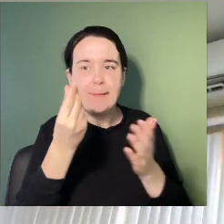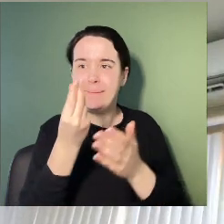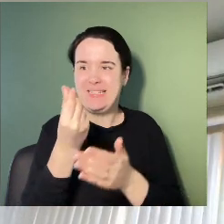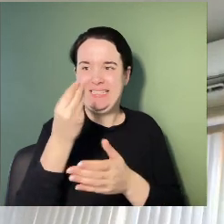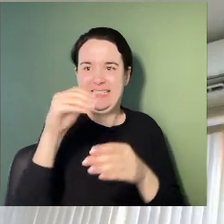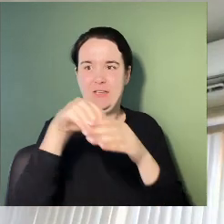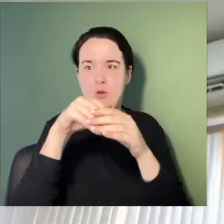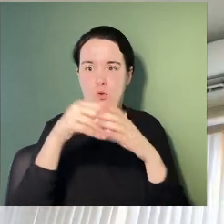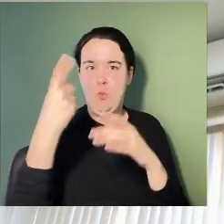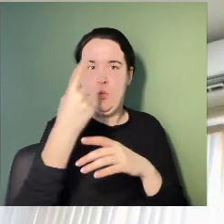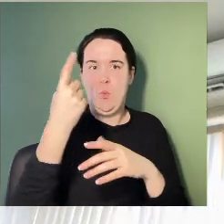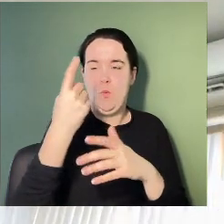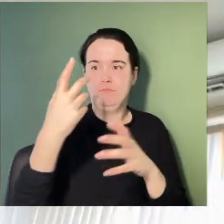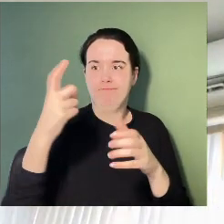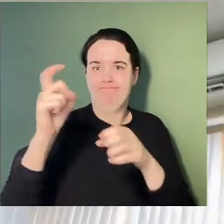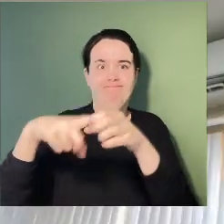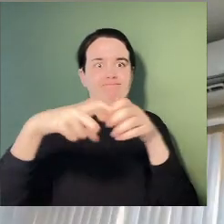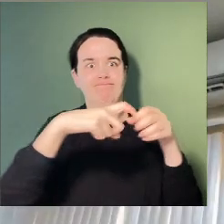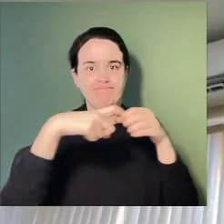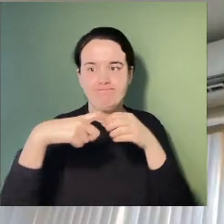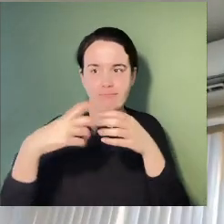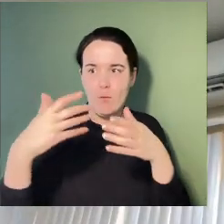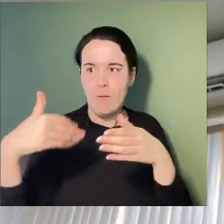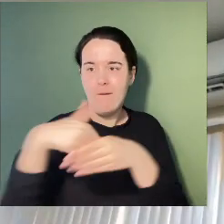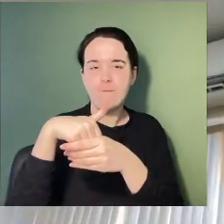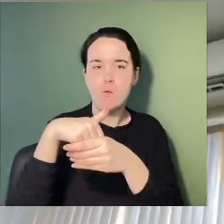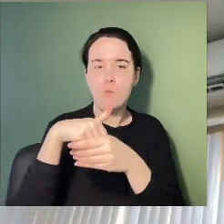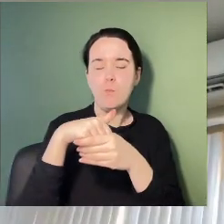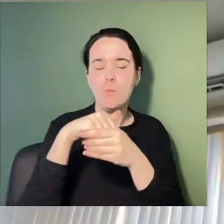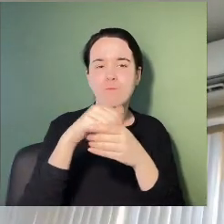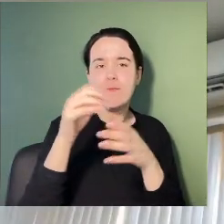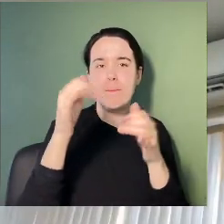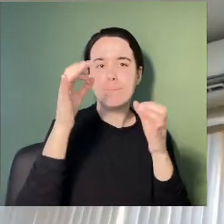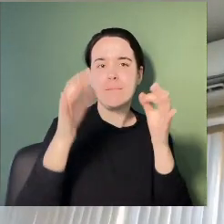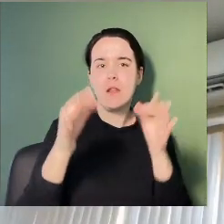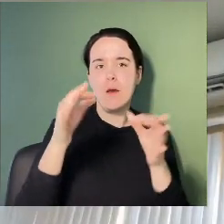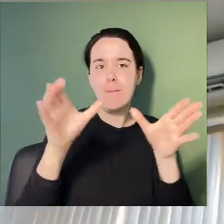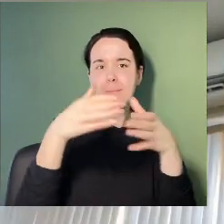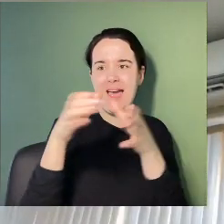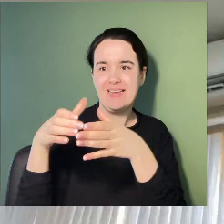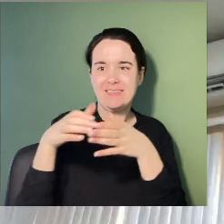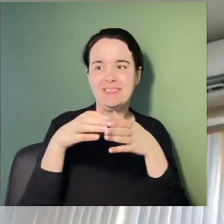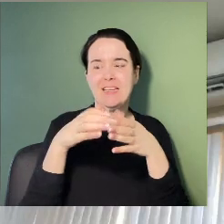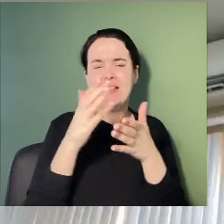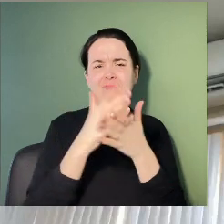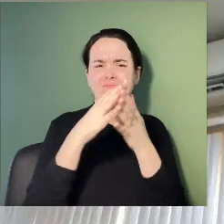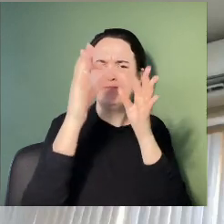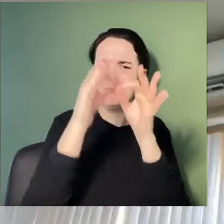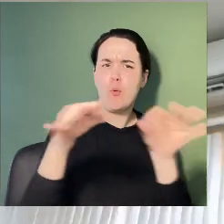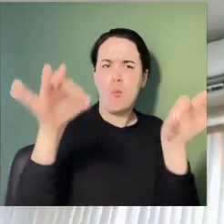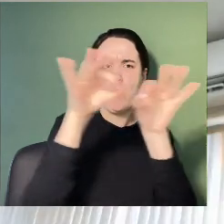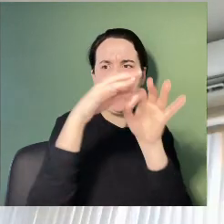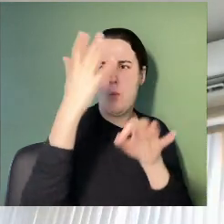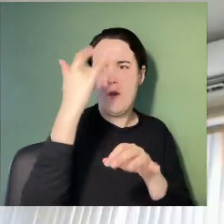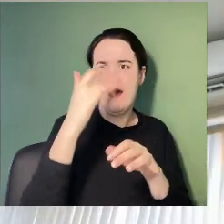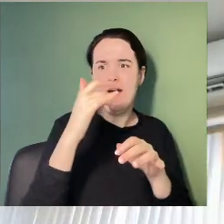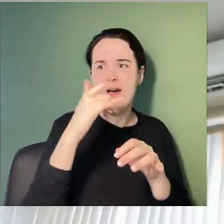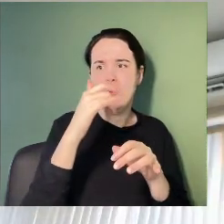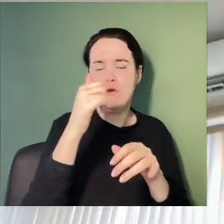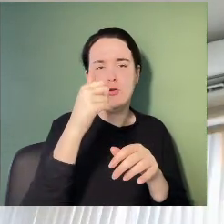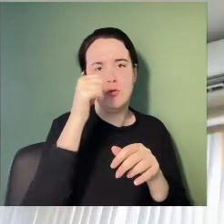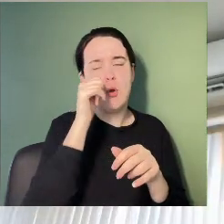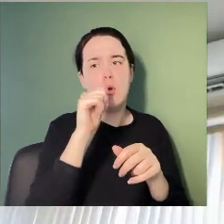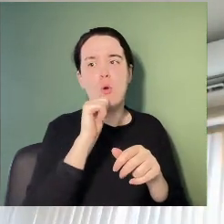on as an official capacity from a political party, I think that's hugely important. And not to